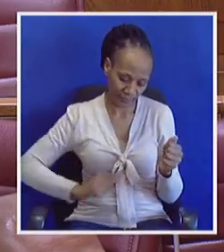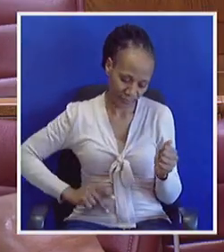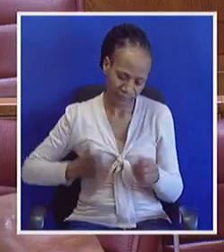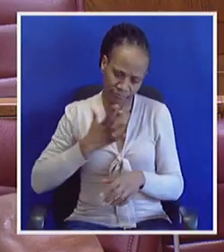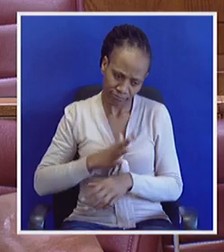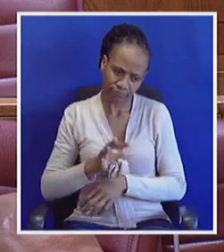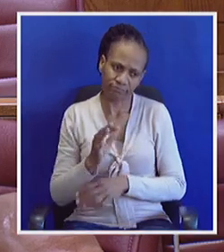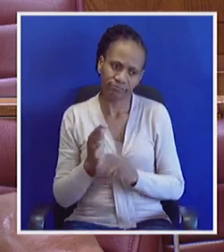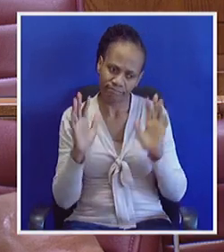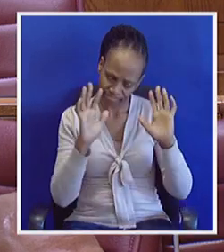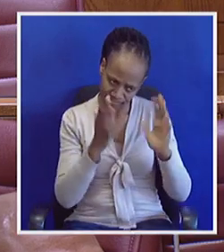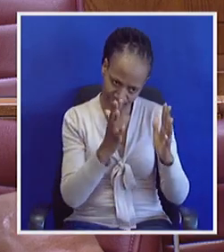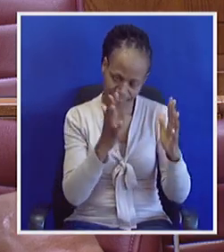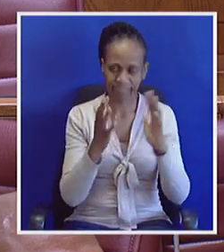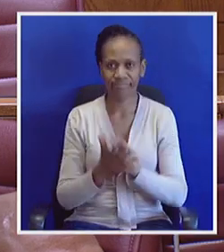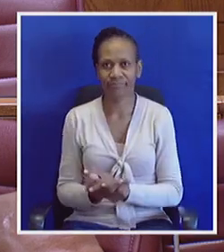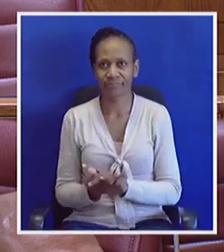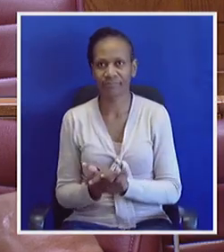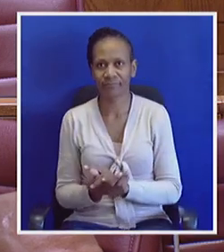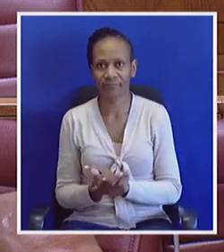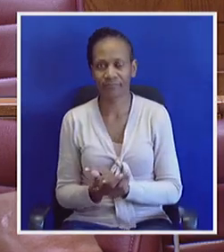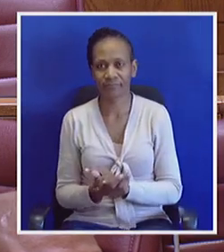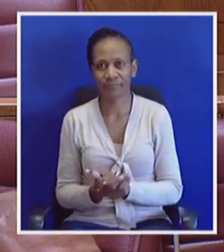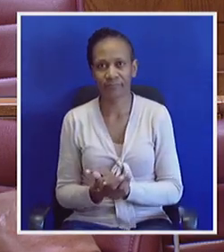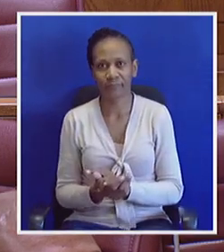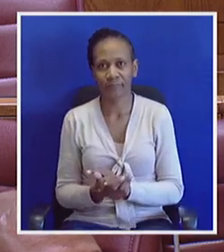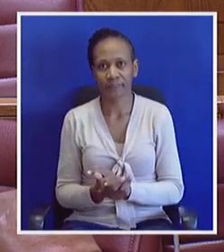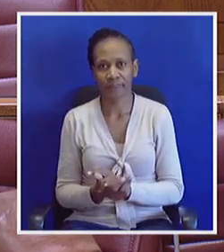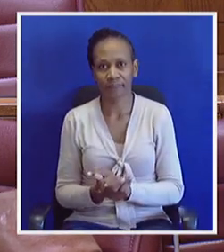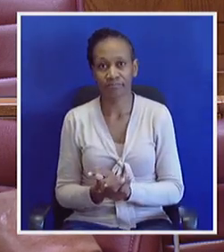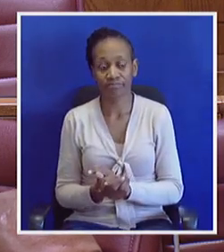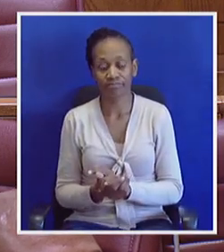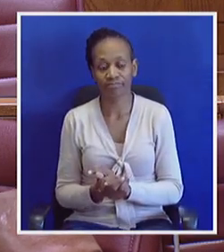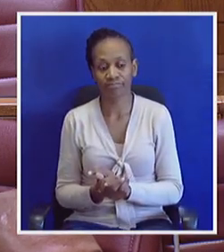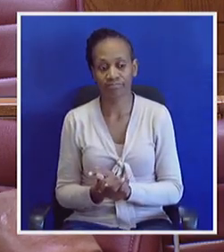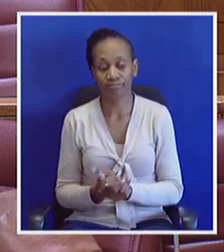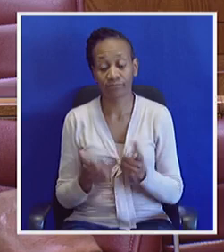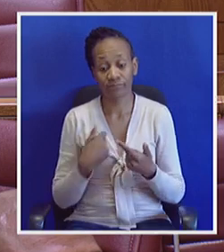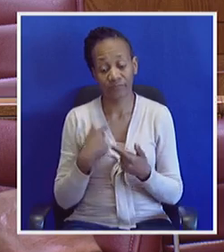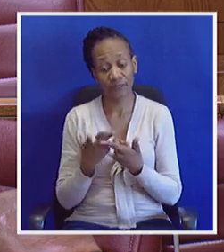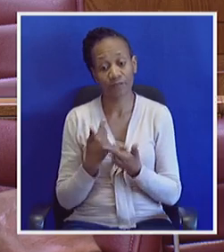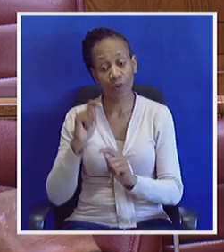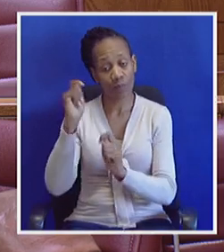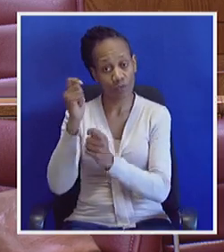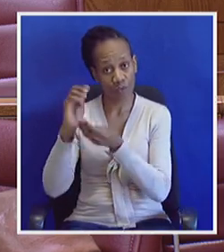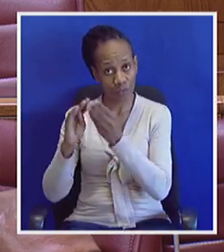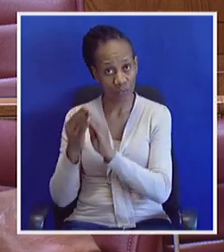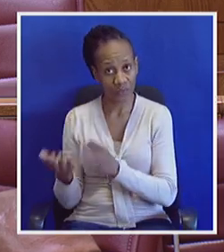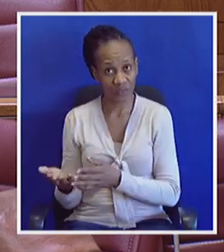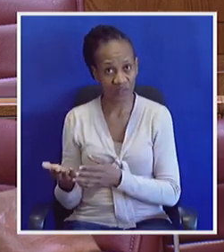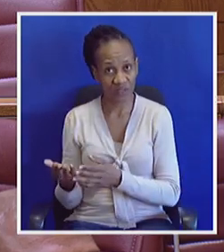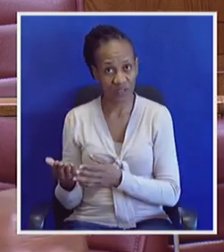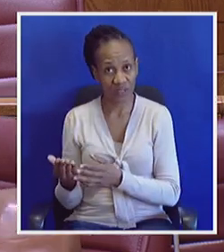indaba yobangaqhwabili ubana kwezi yana zami lali ngeleta endikubhaleleyo khombani apho ndihlala khona.